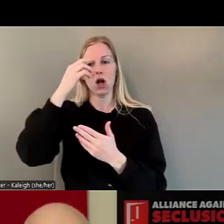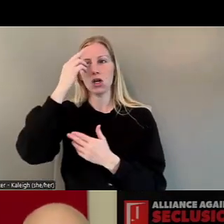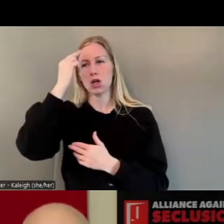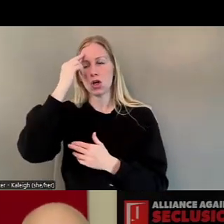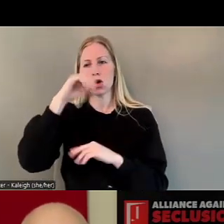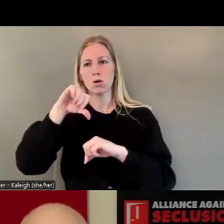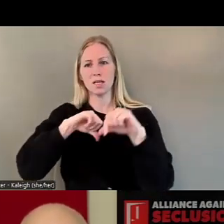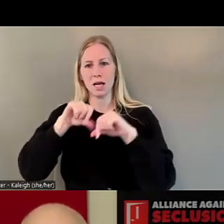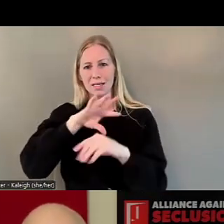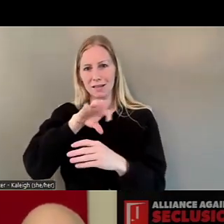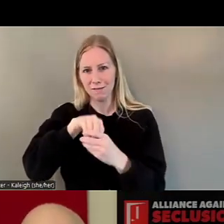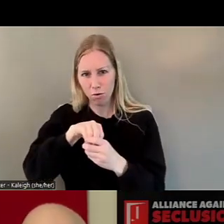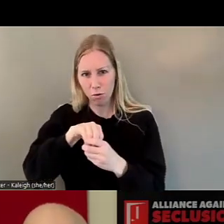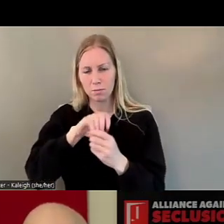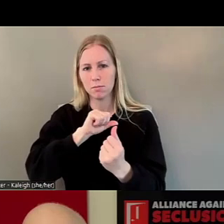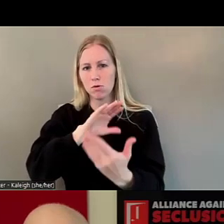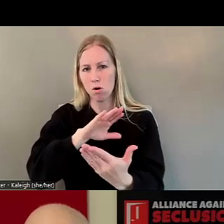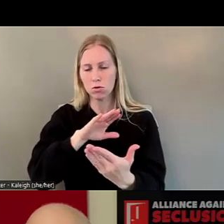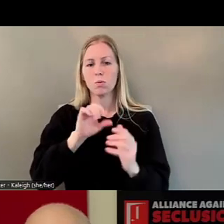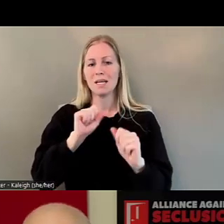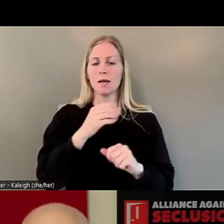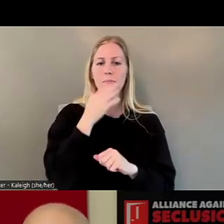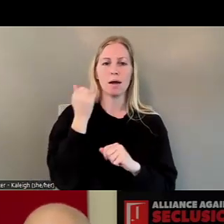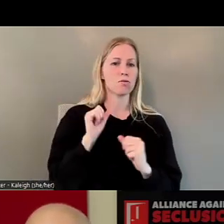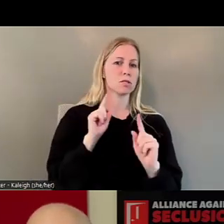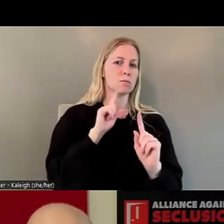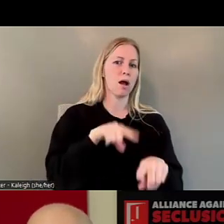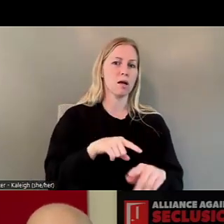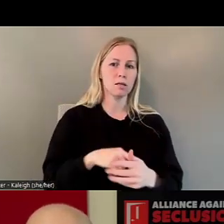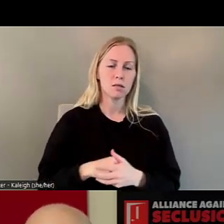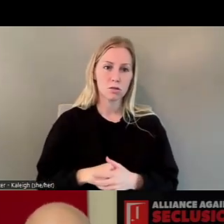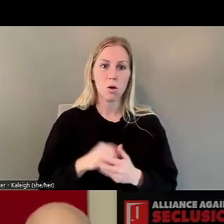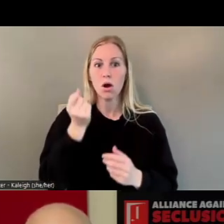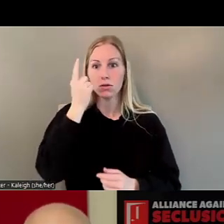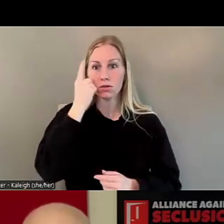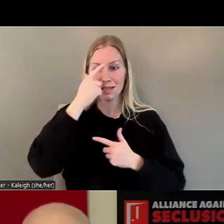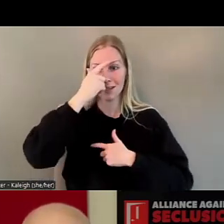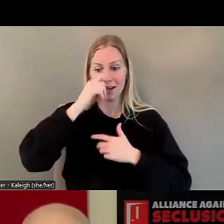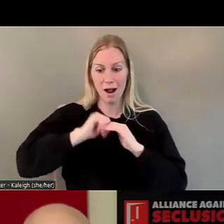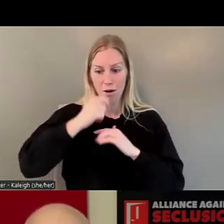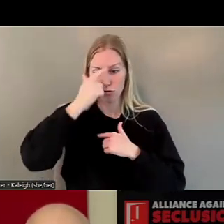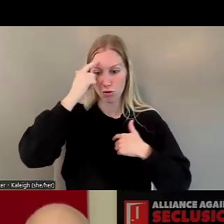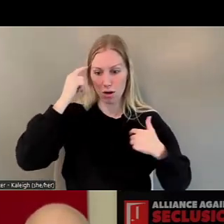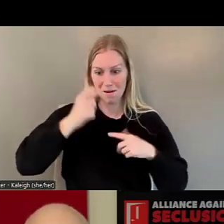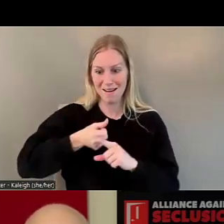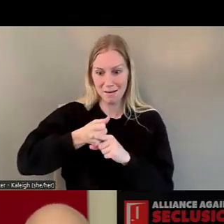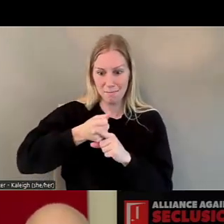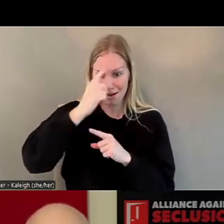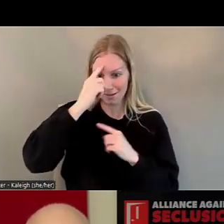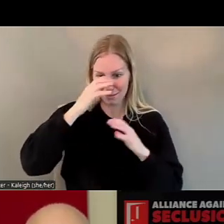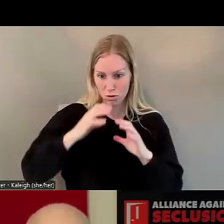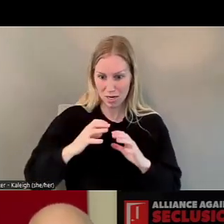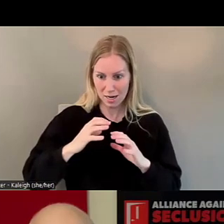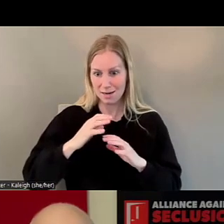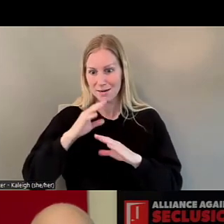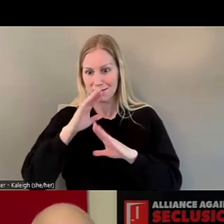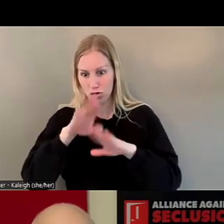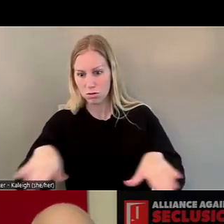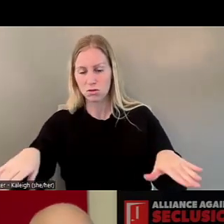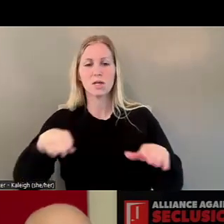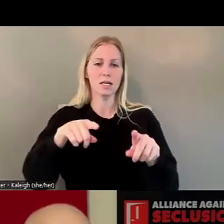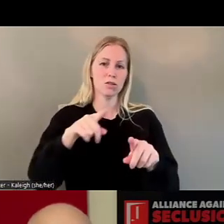understand and better respond. So understanding the impact of trauma is really, really critical here. And even